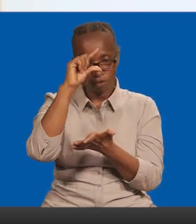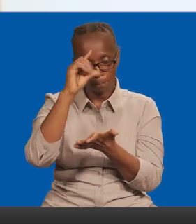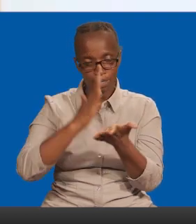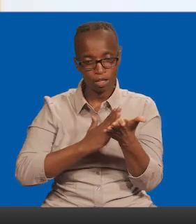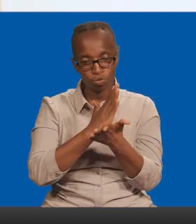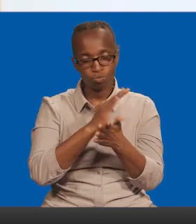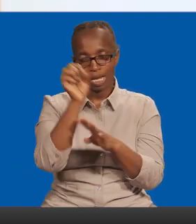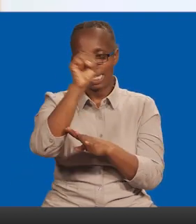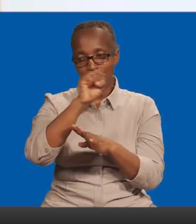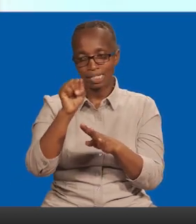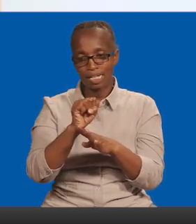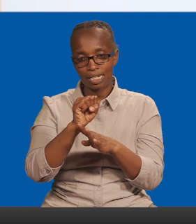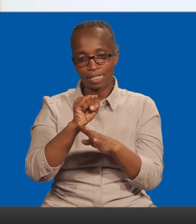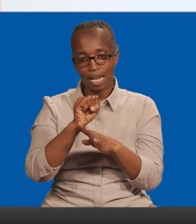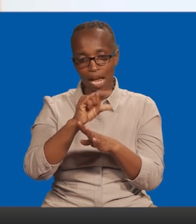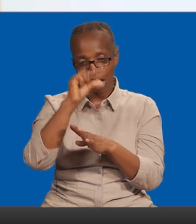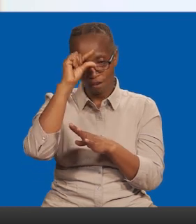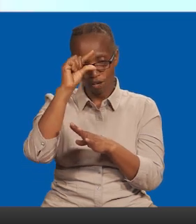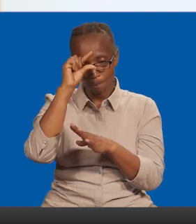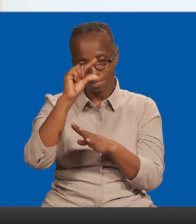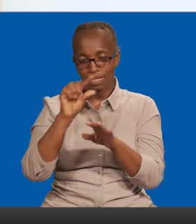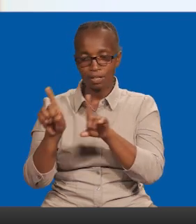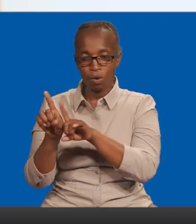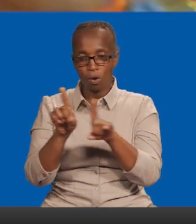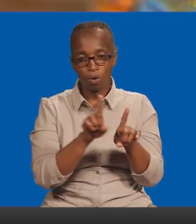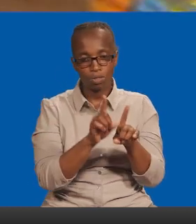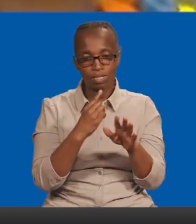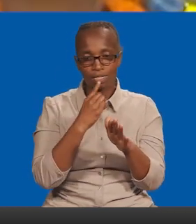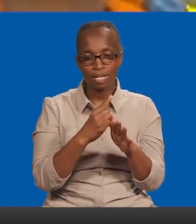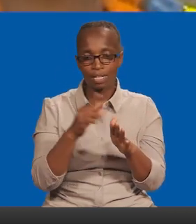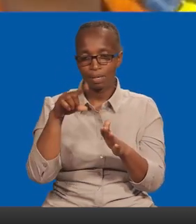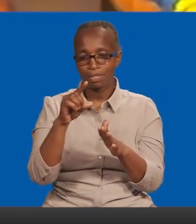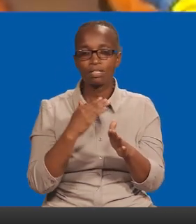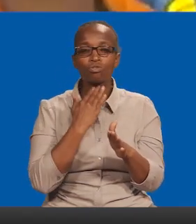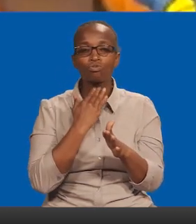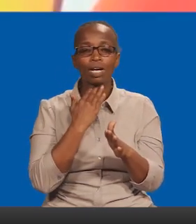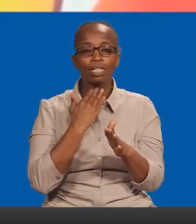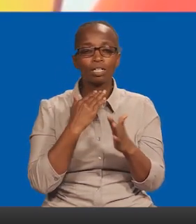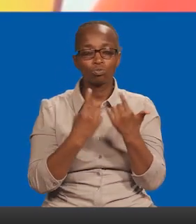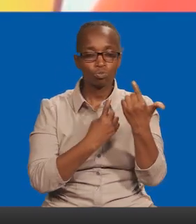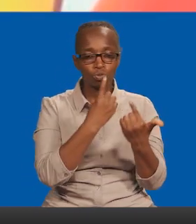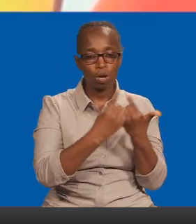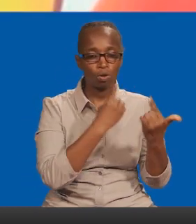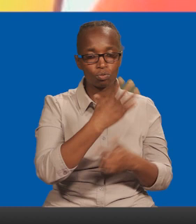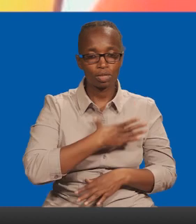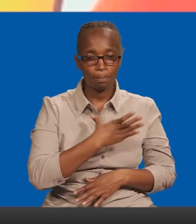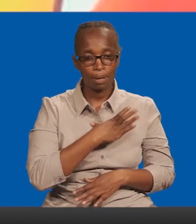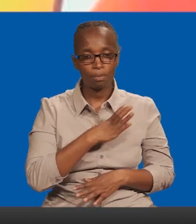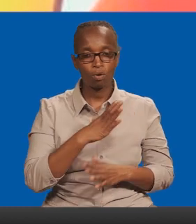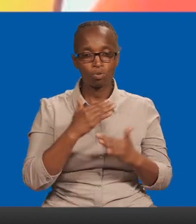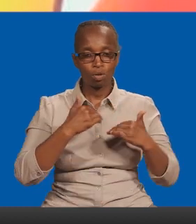by the government through the State Department for Gender. Jumwa pia ameagiza kuondolewa kwa ada inayotozwa